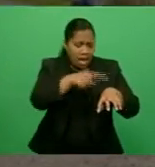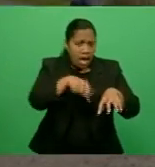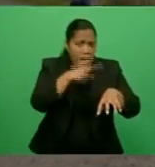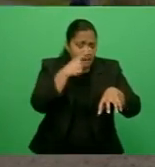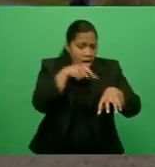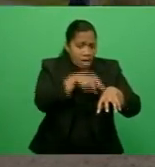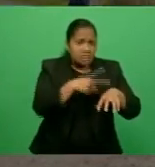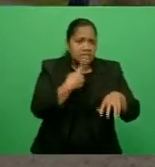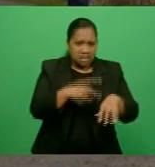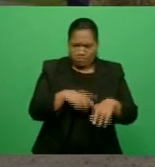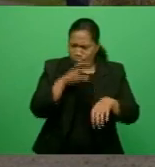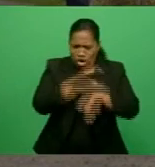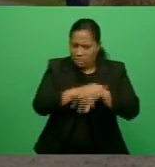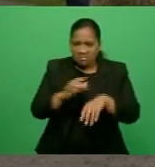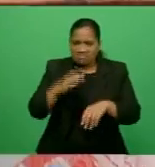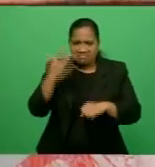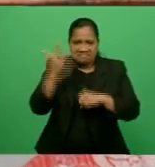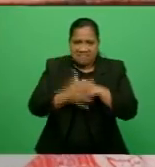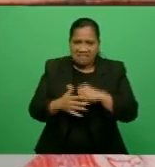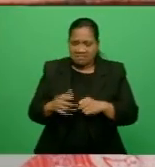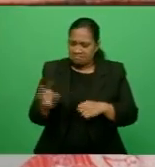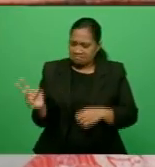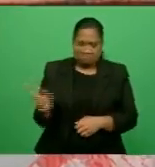to cases that happen in the area.